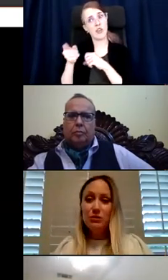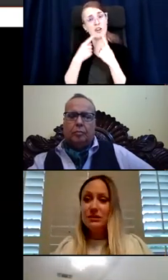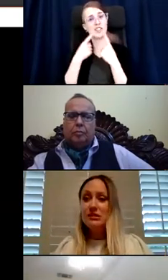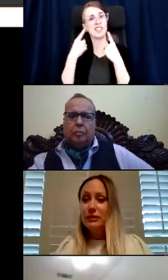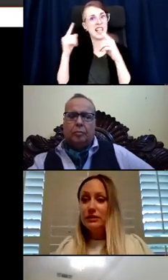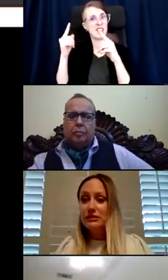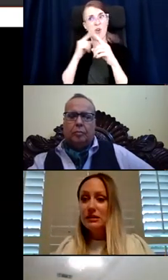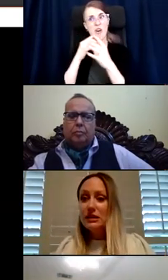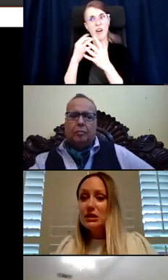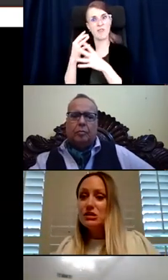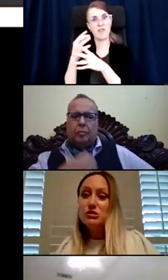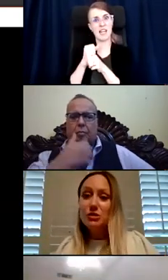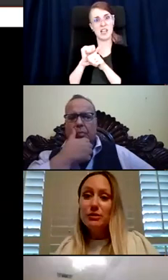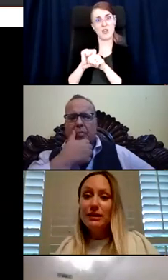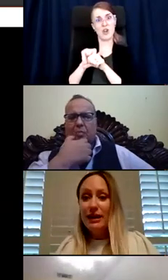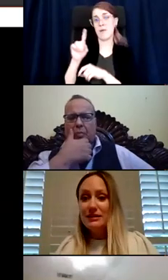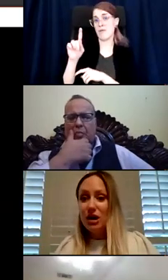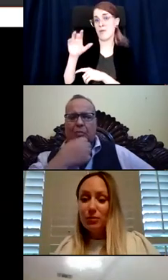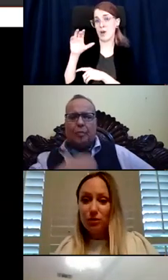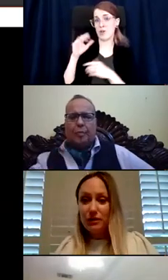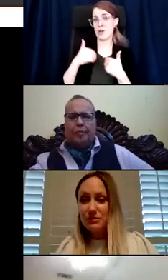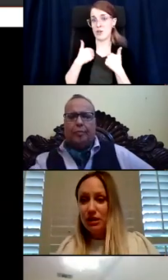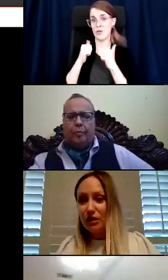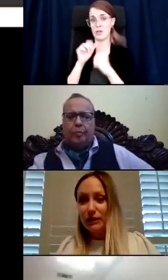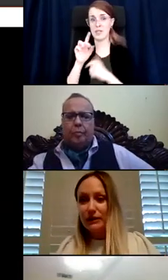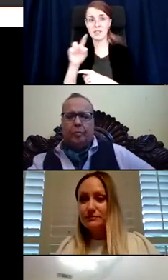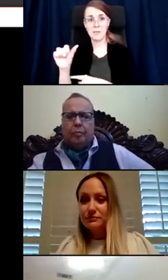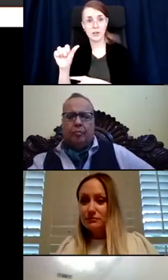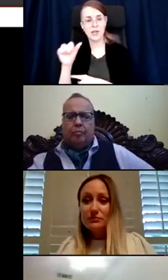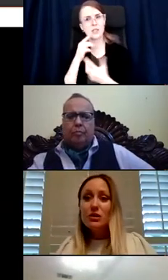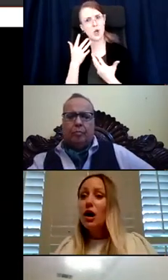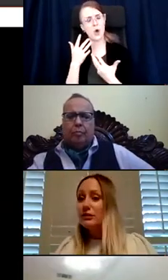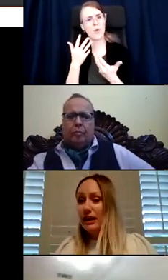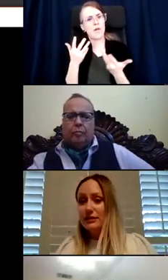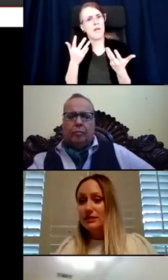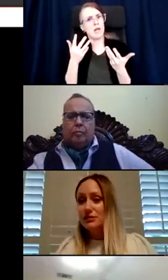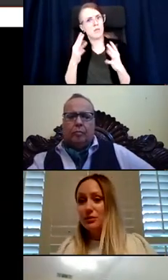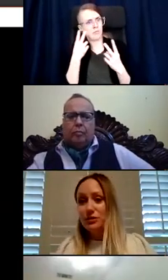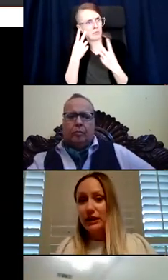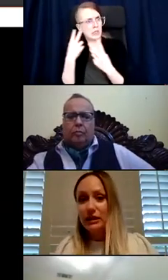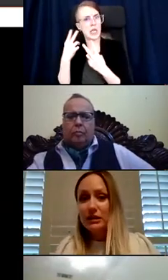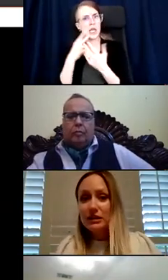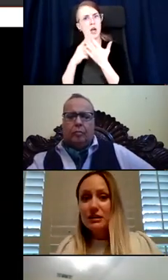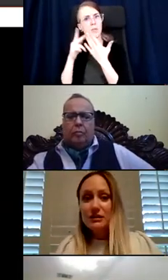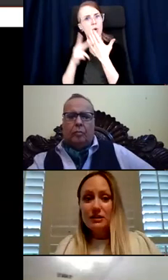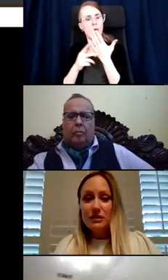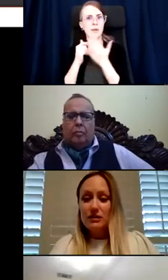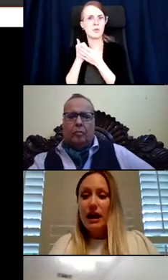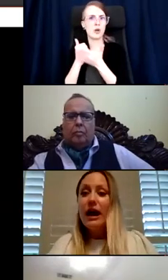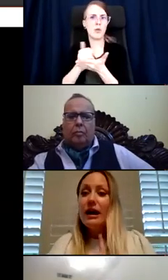100 youth with disabilities. So showing that our programs are helping all Texans with training.